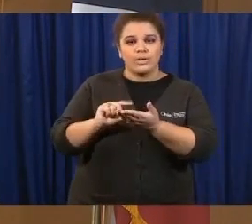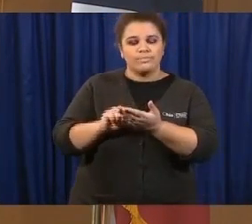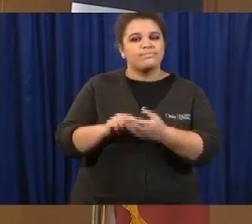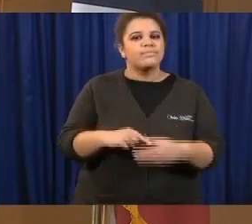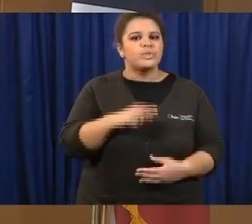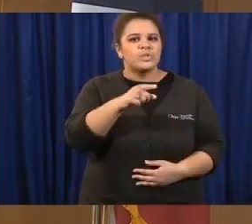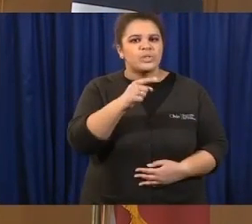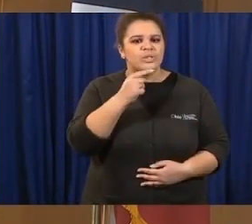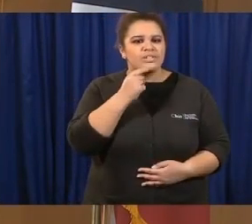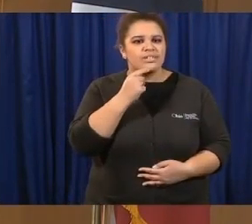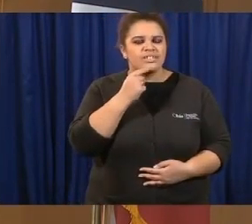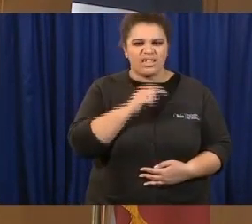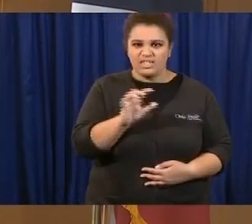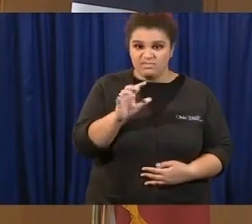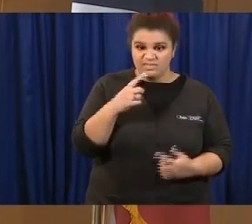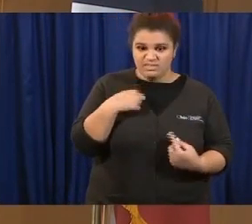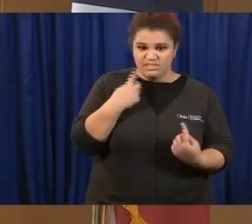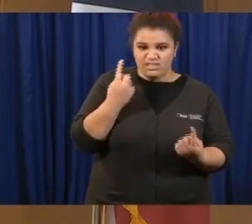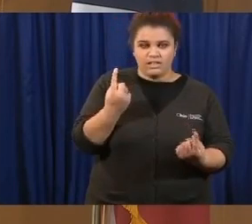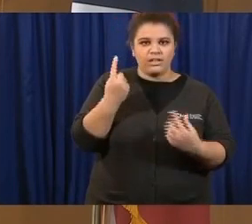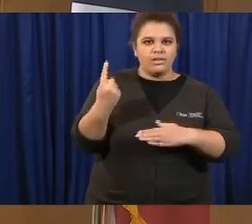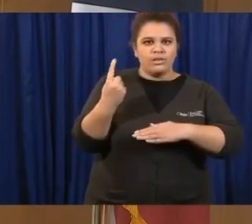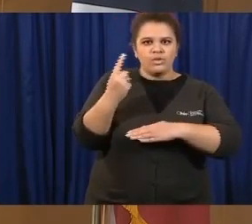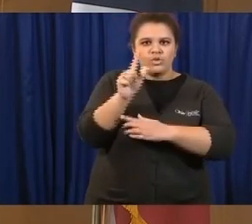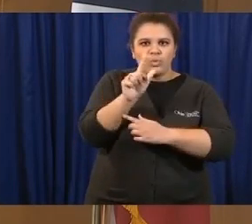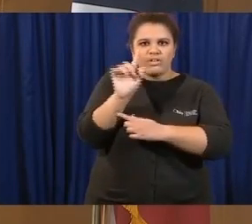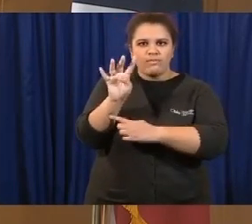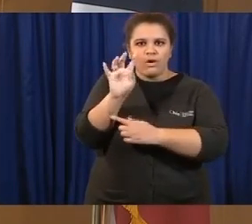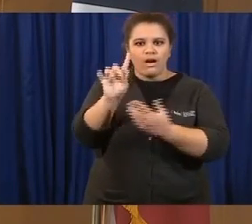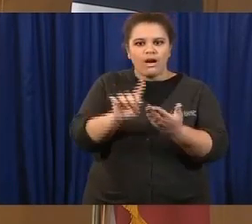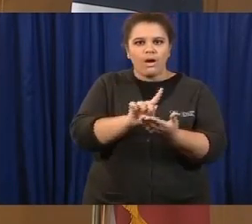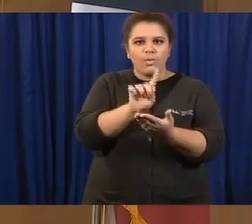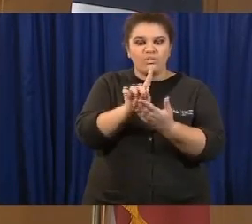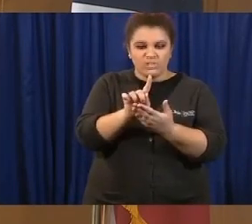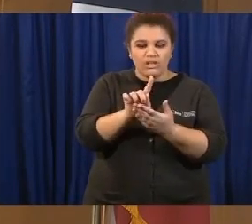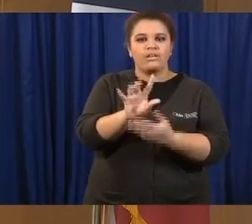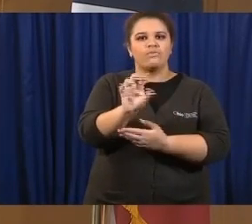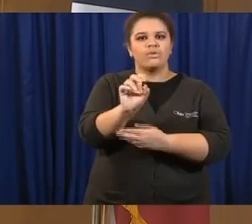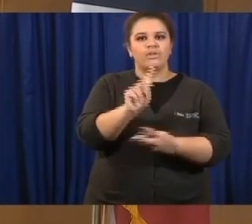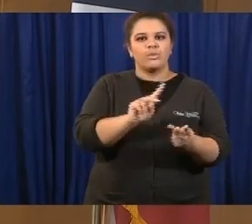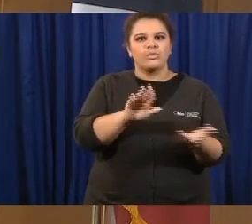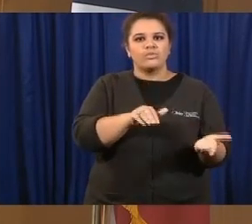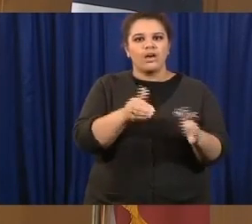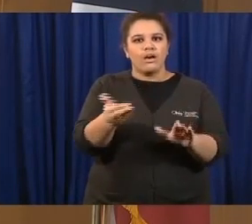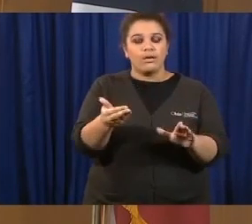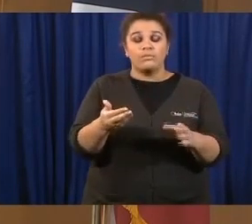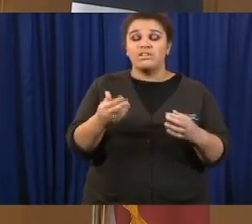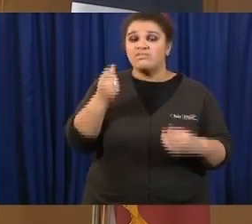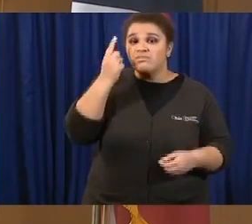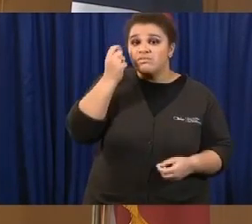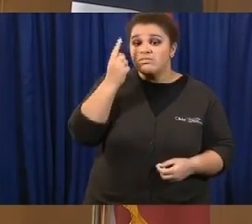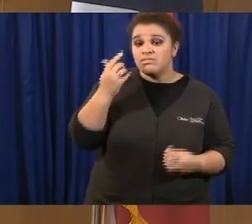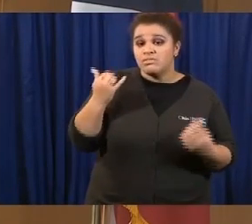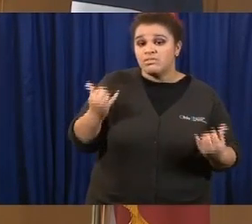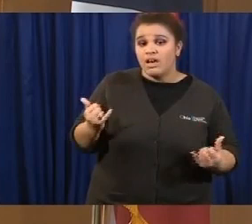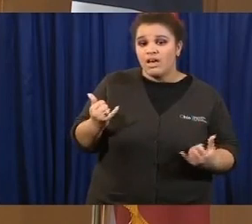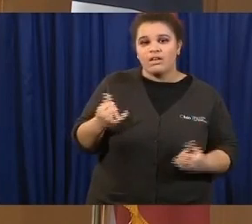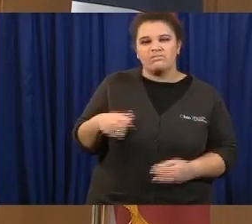coronavirus website dashboard is showing revised numbers for the past few days that would indicate that there are